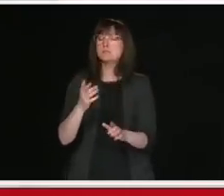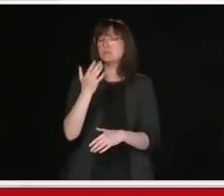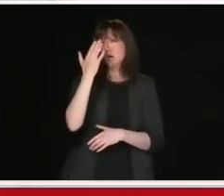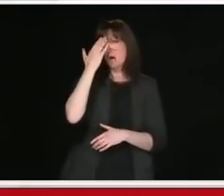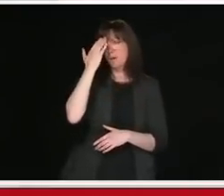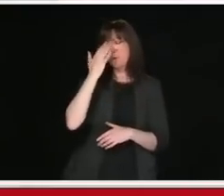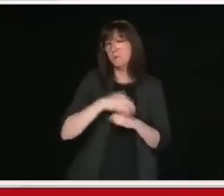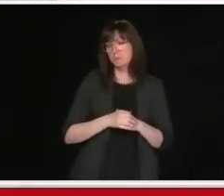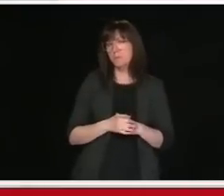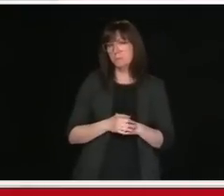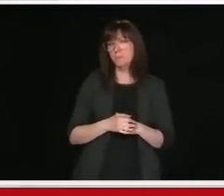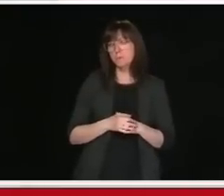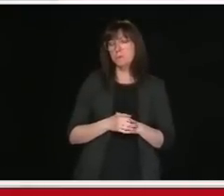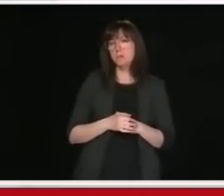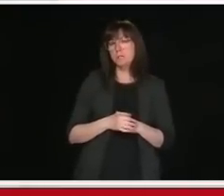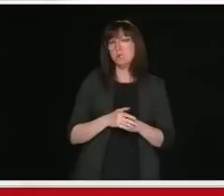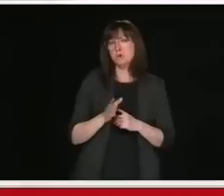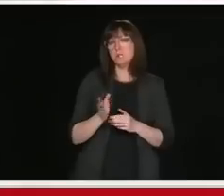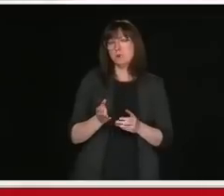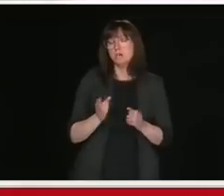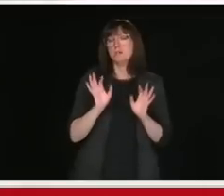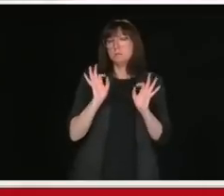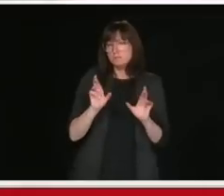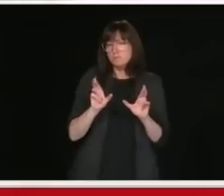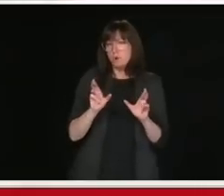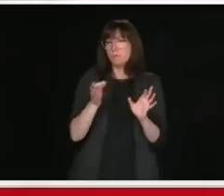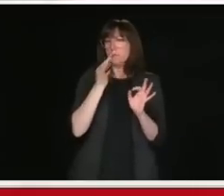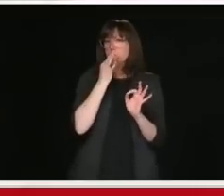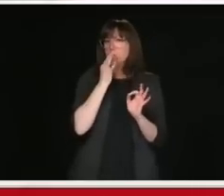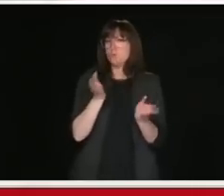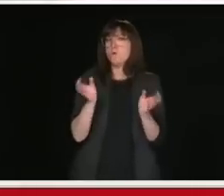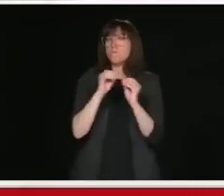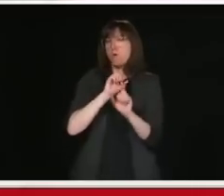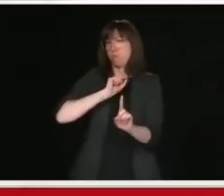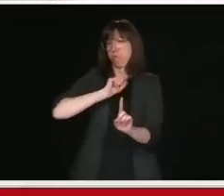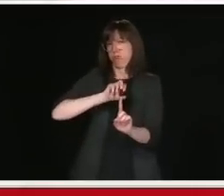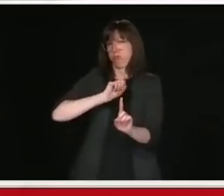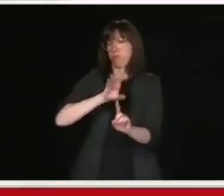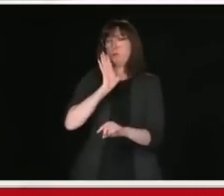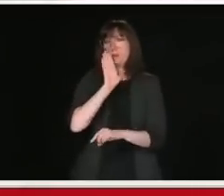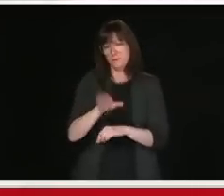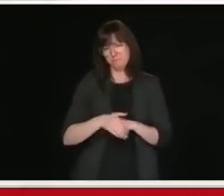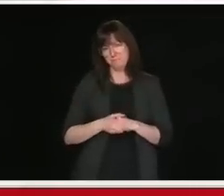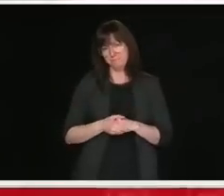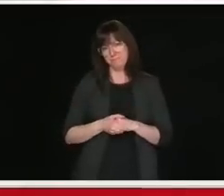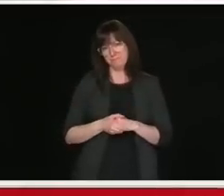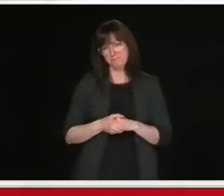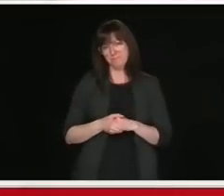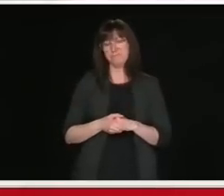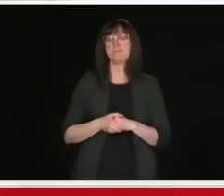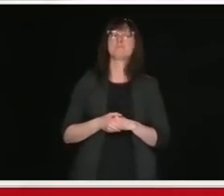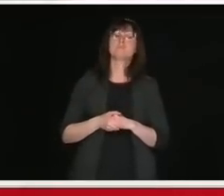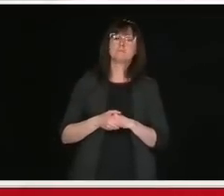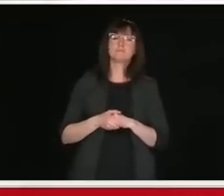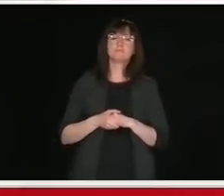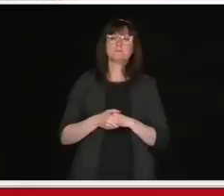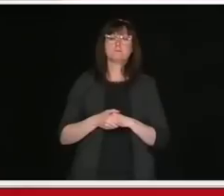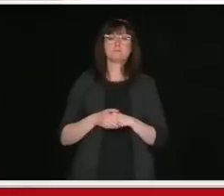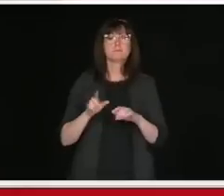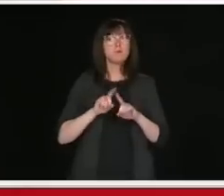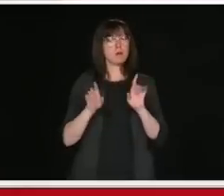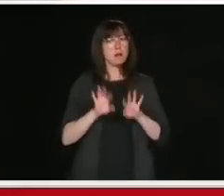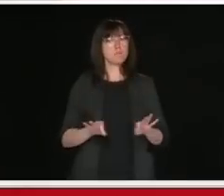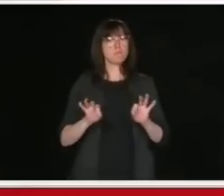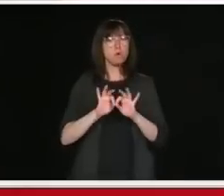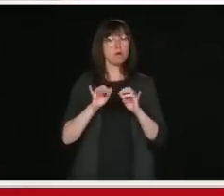information, keeping coming to you with it soon. But the biggest variable in shaping these projections is